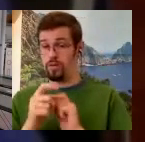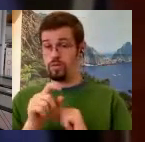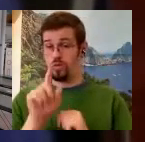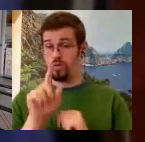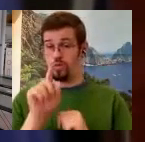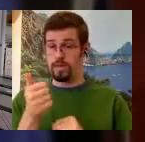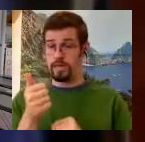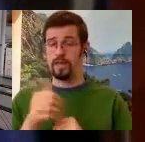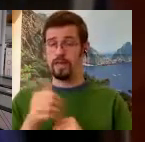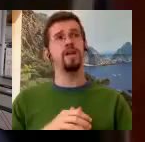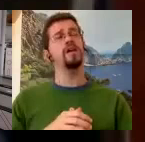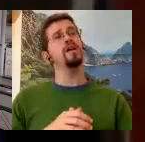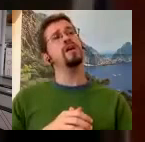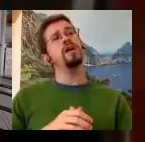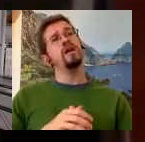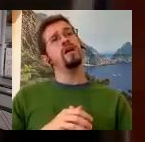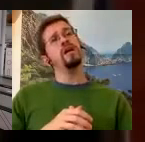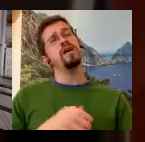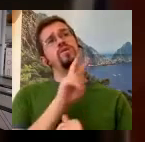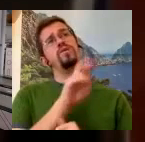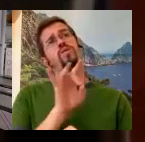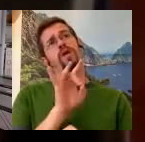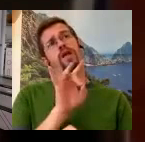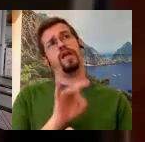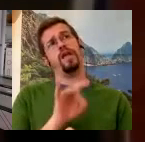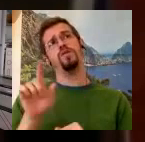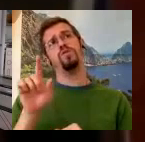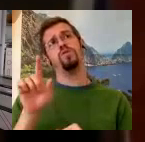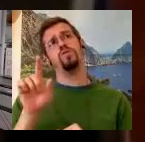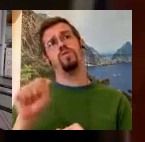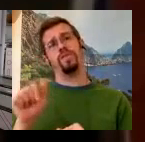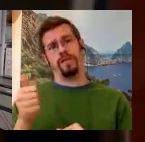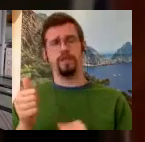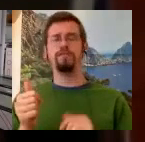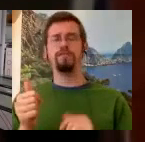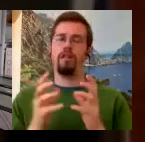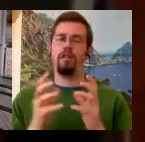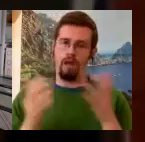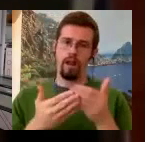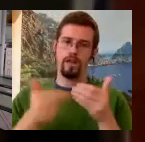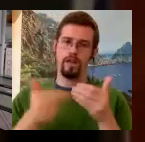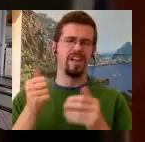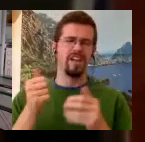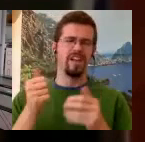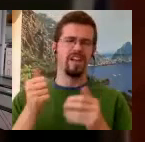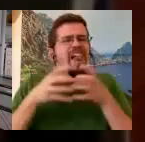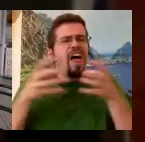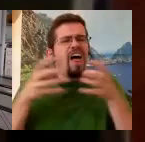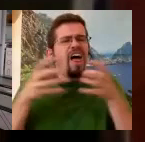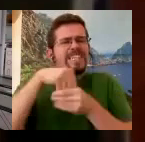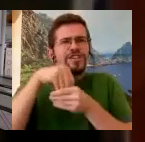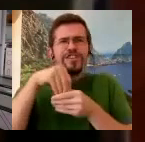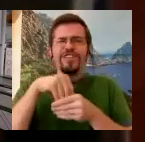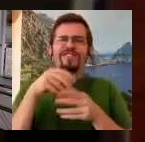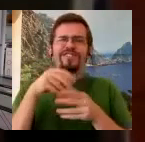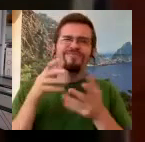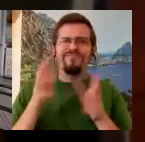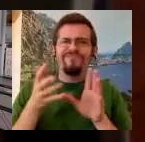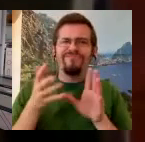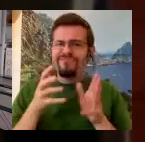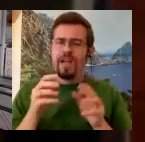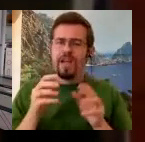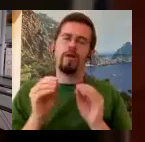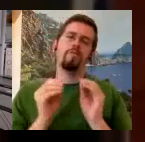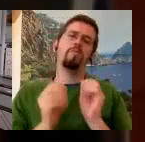the 10 was a lot easier. It didn't have so many internal changes. It was mostly rearranging around the top. There